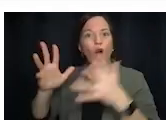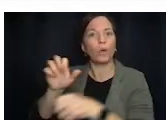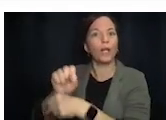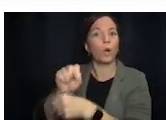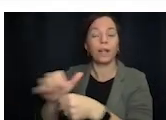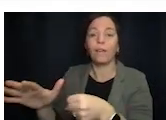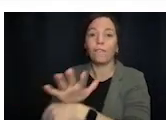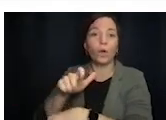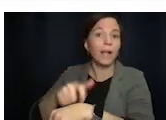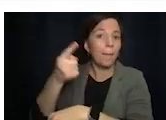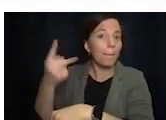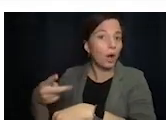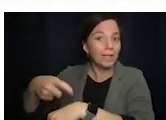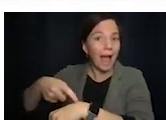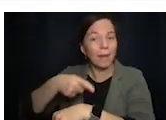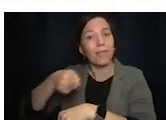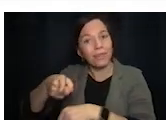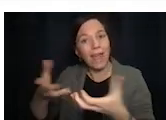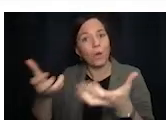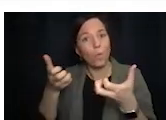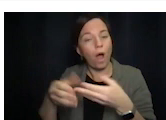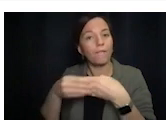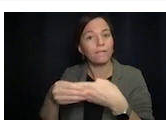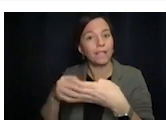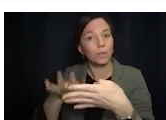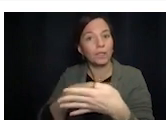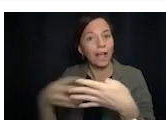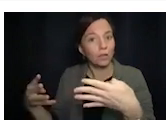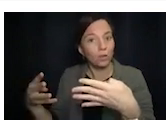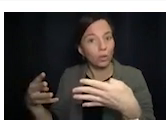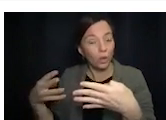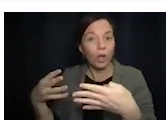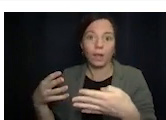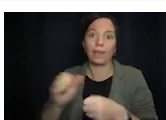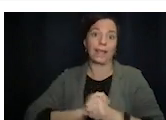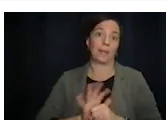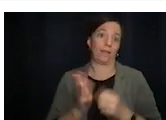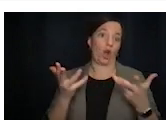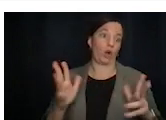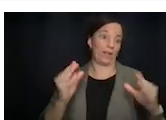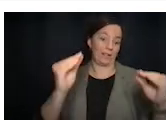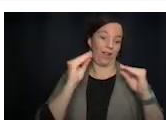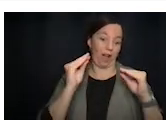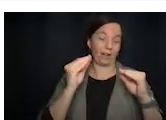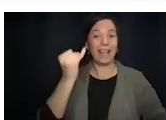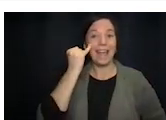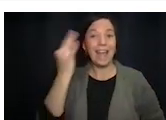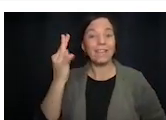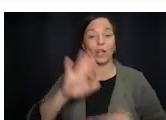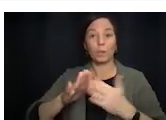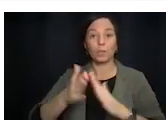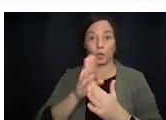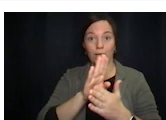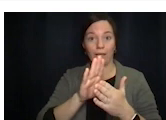full-time, they are looking for flexible schedules because this is what we have to know. And the pandemic certainly taught us this. If as a community member, I have to